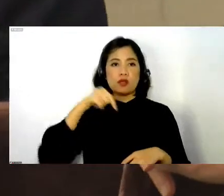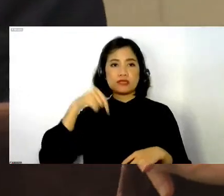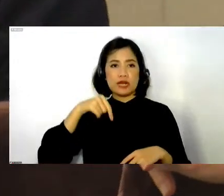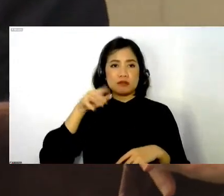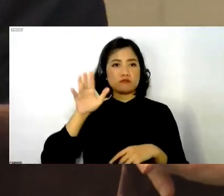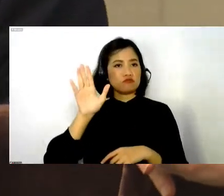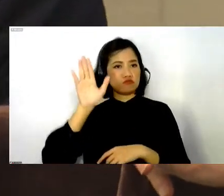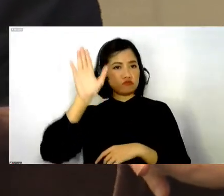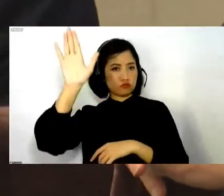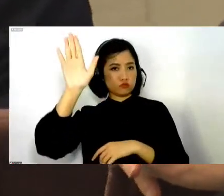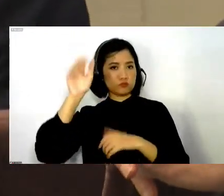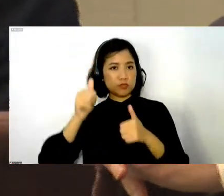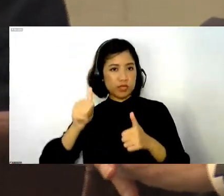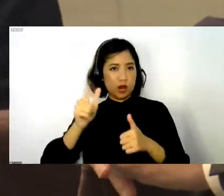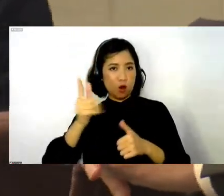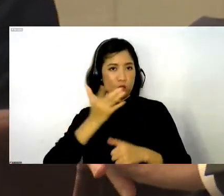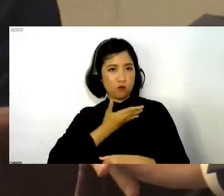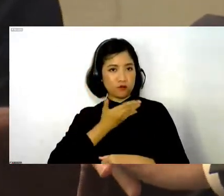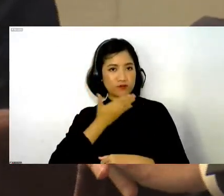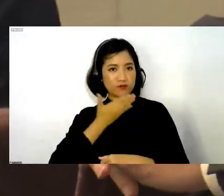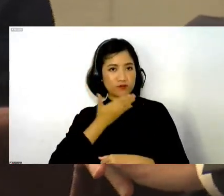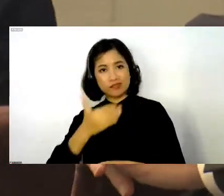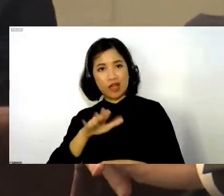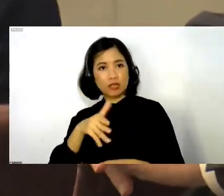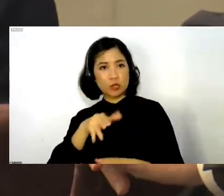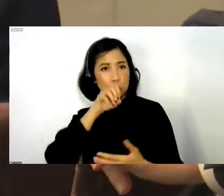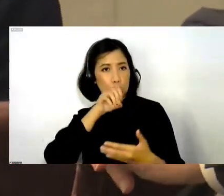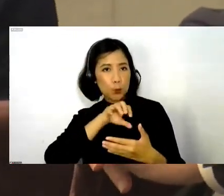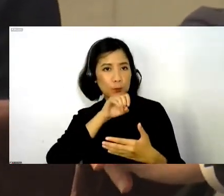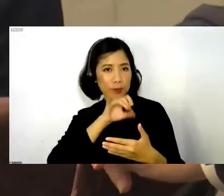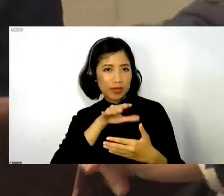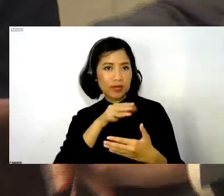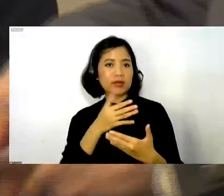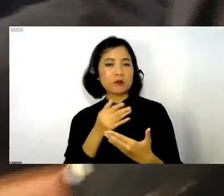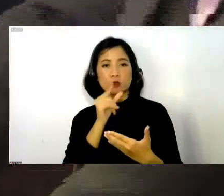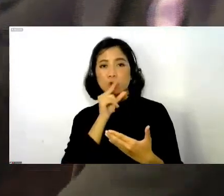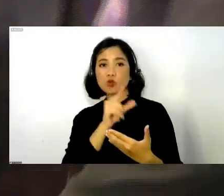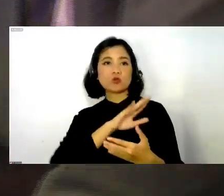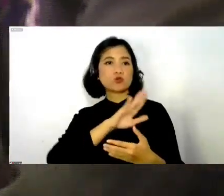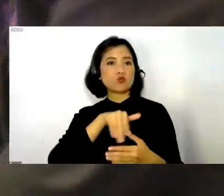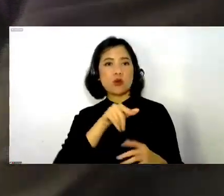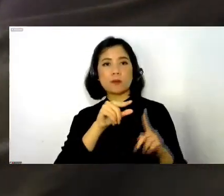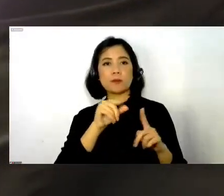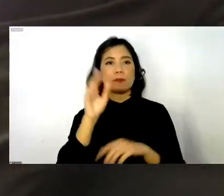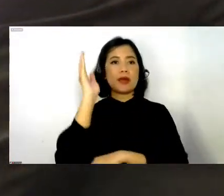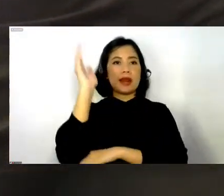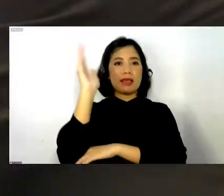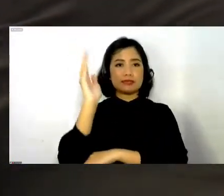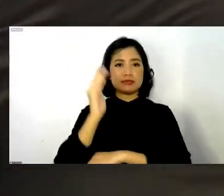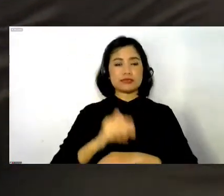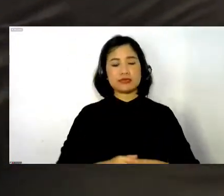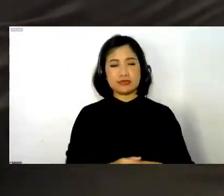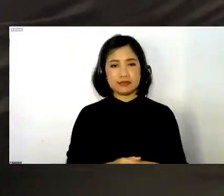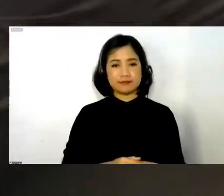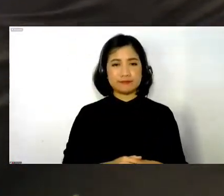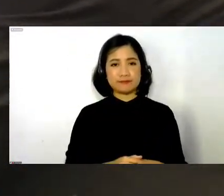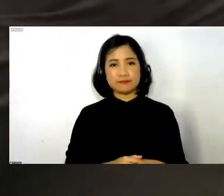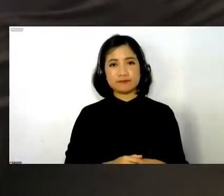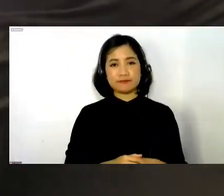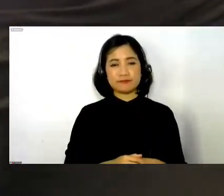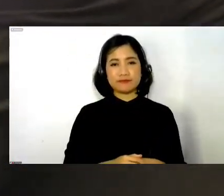group. The idea behind this is actually to alleviate the coordination under the vice president guidelines. So we do research,